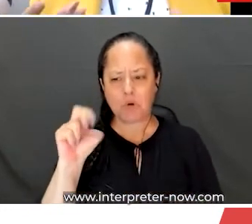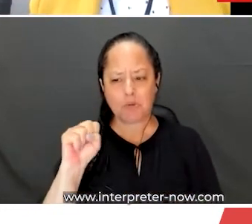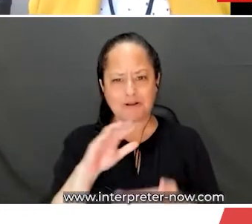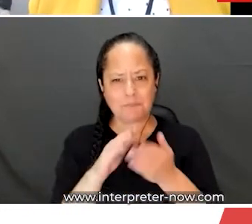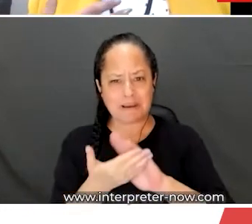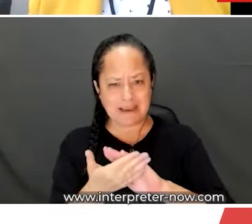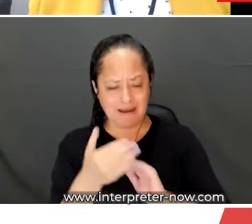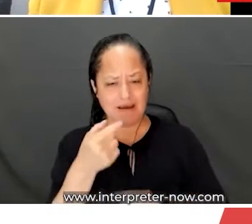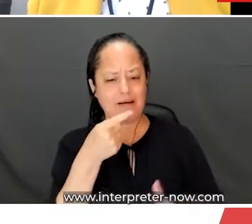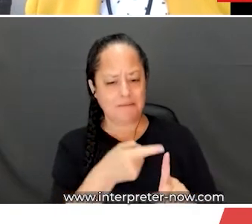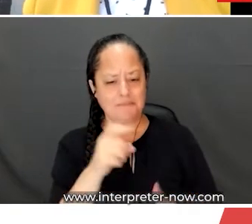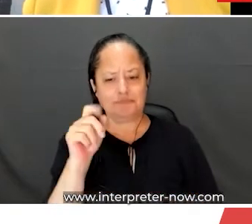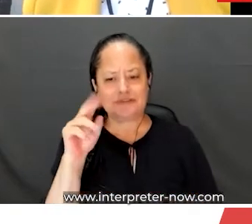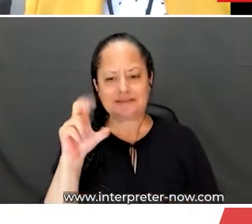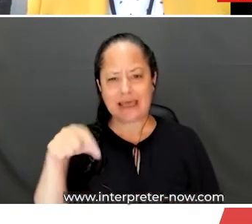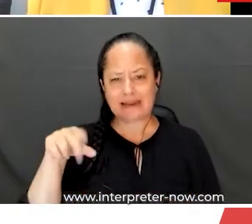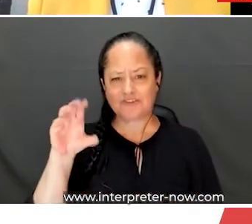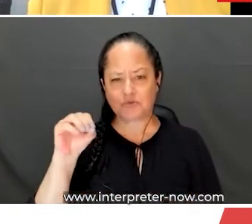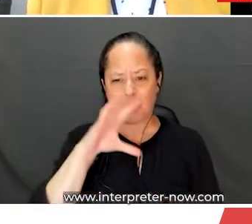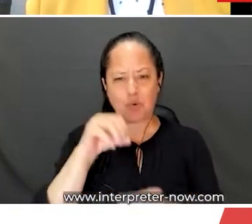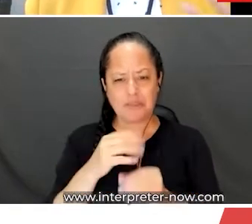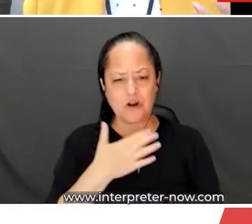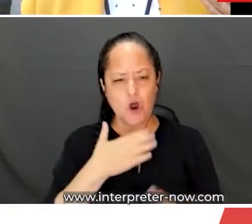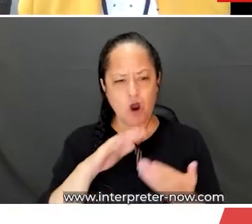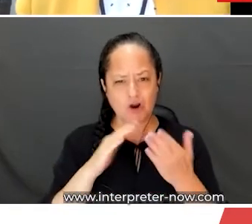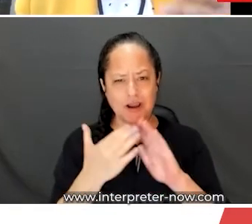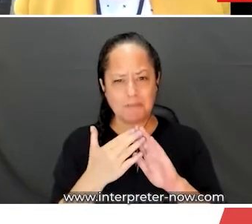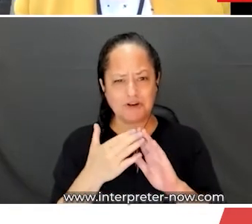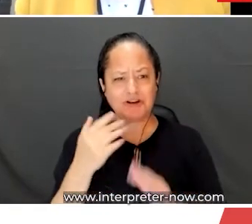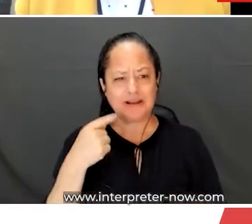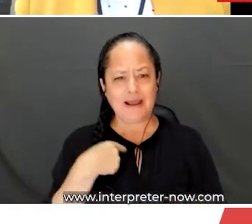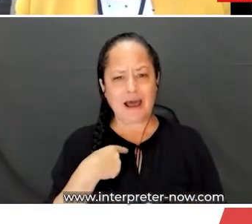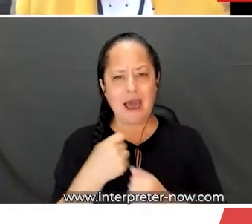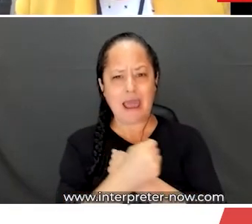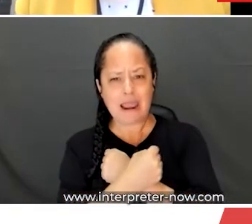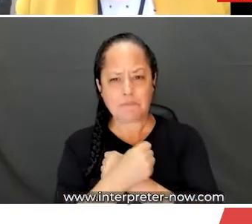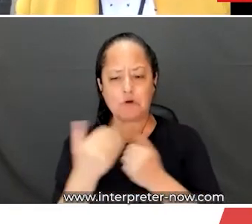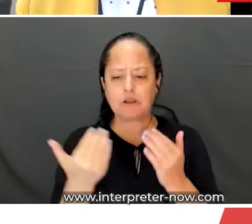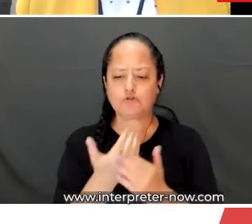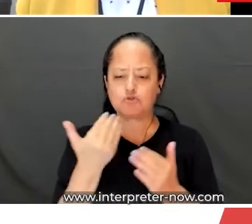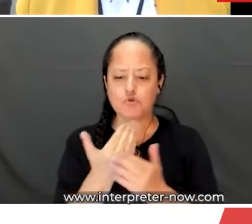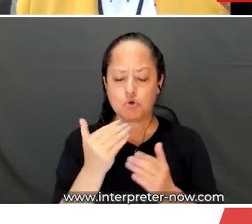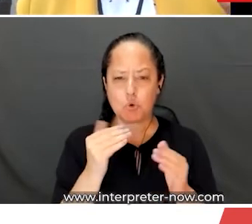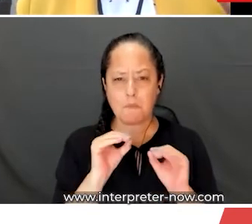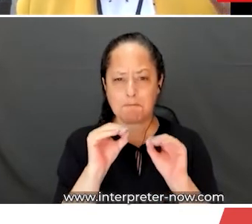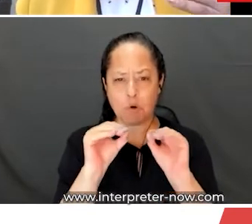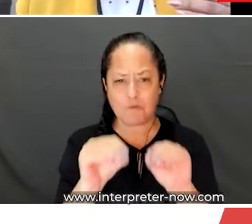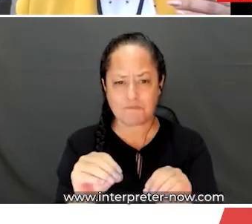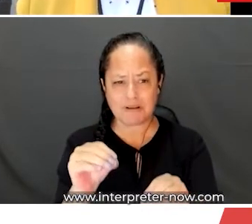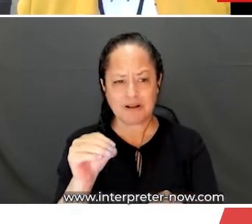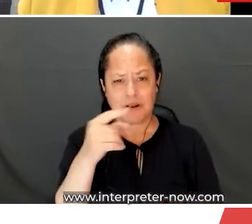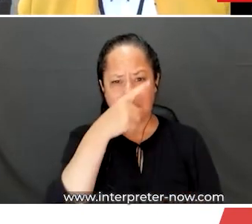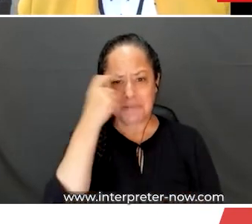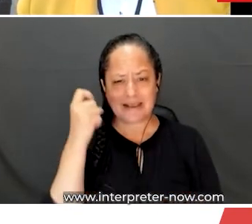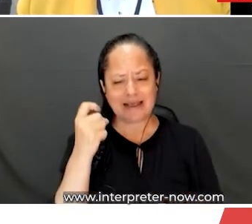the status quo, even in our own communities. And I think so. I really do embrace these new movements because it's going to take